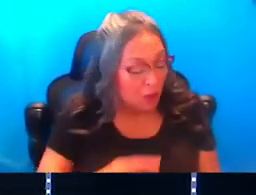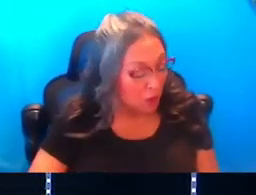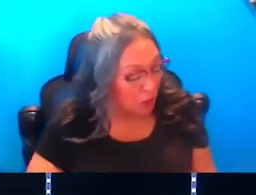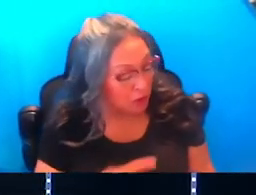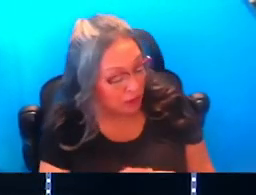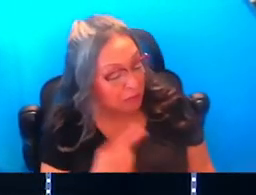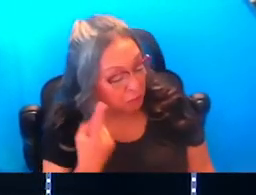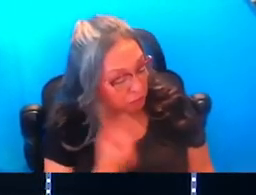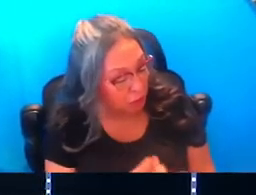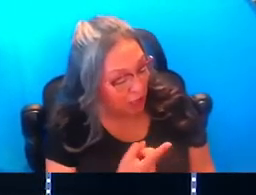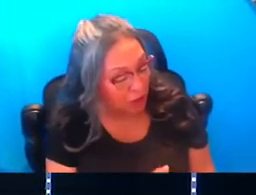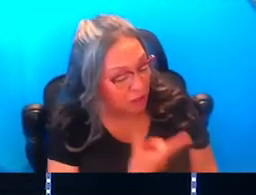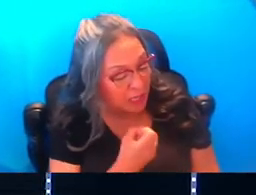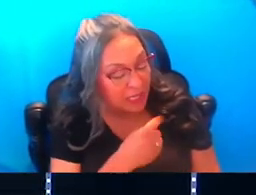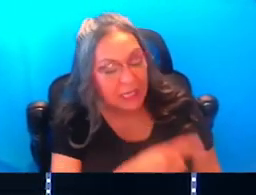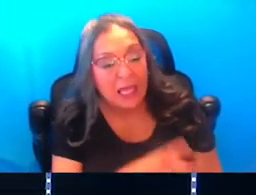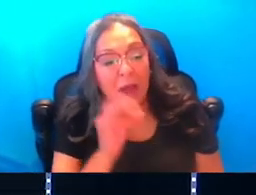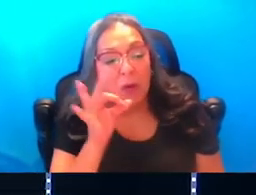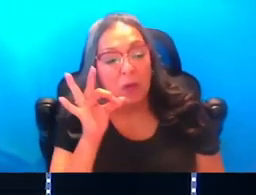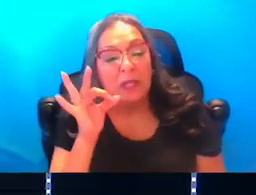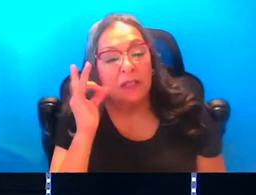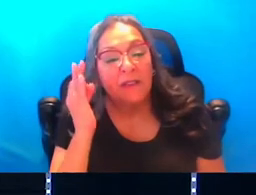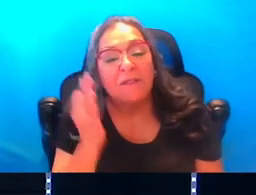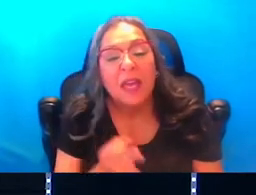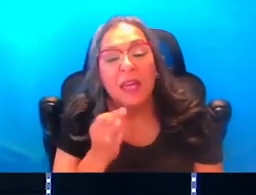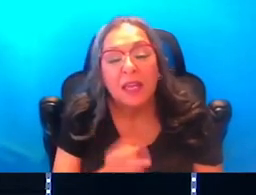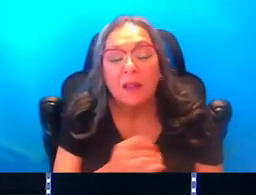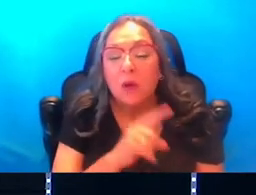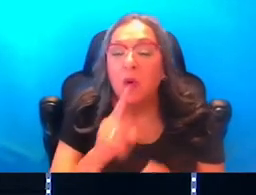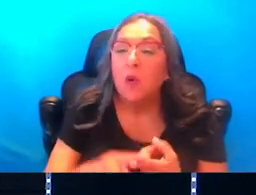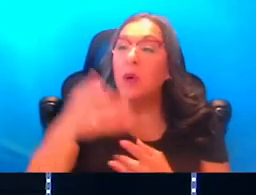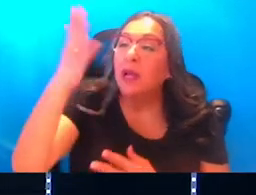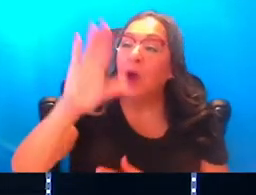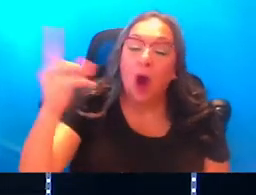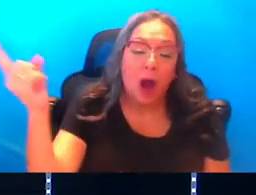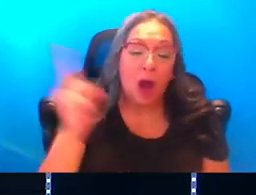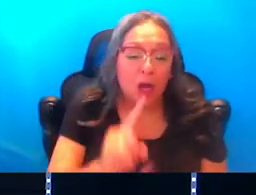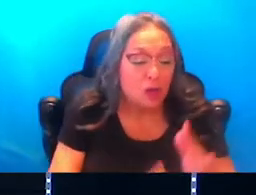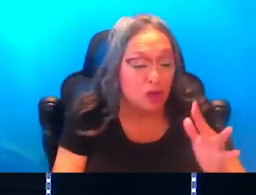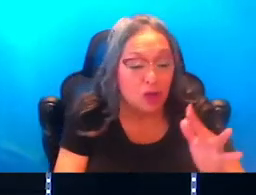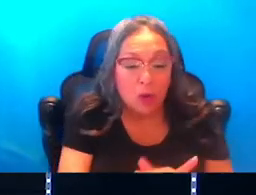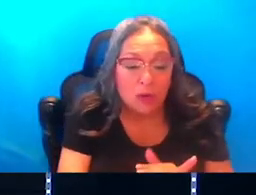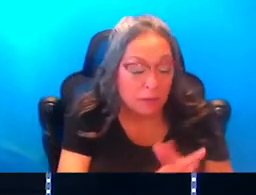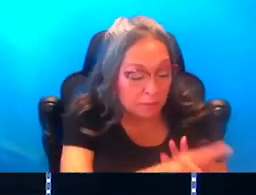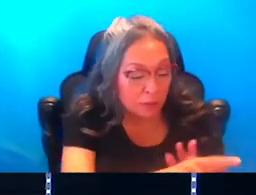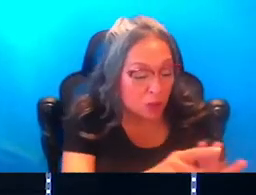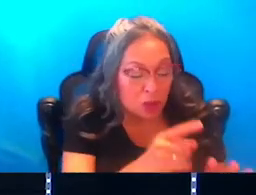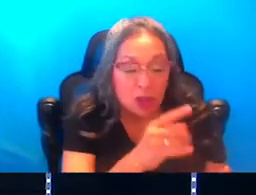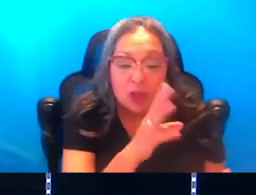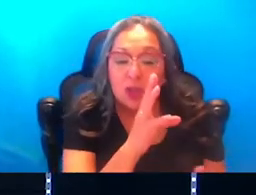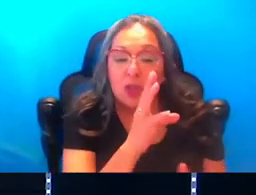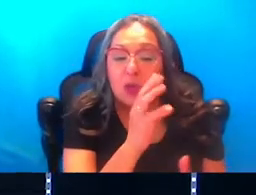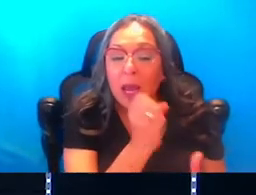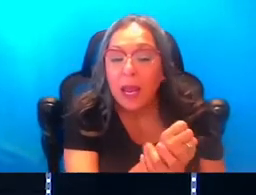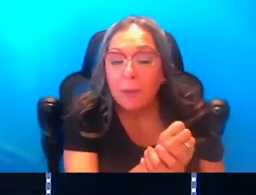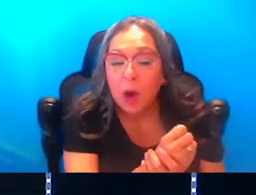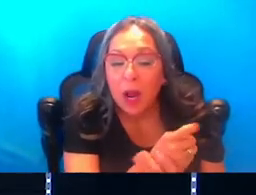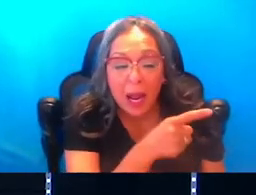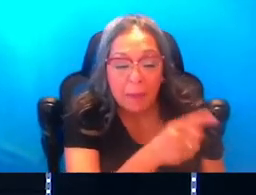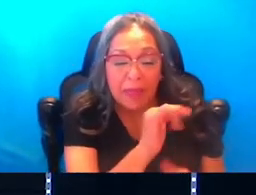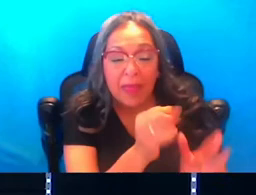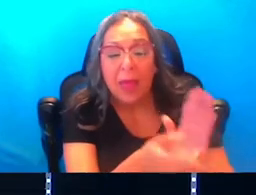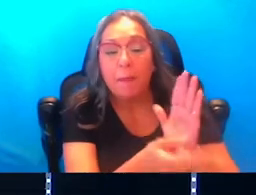really big deal to you, but when God comes to Abraham in this moment, the father of the faith, when God comes to Abraham in this